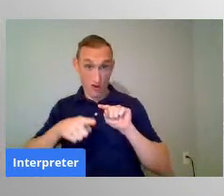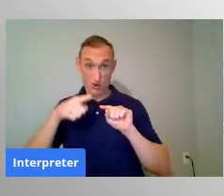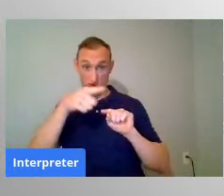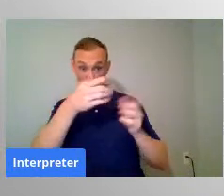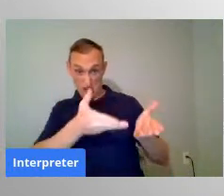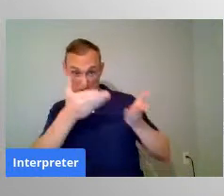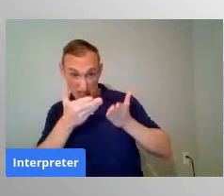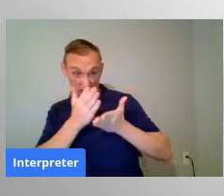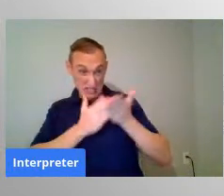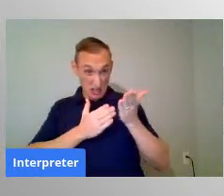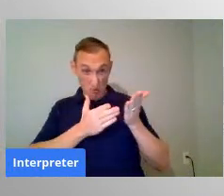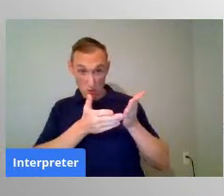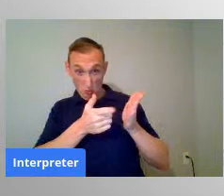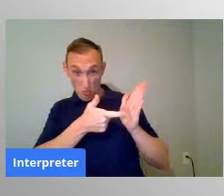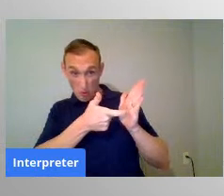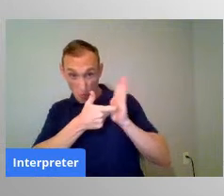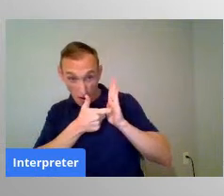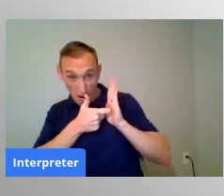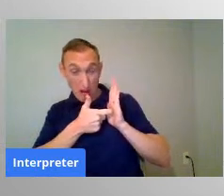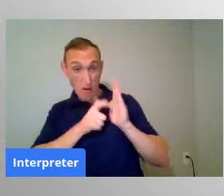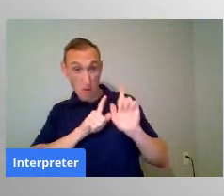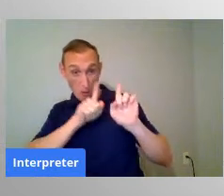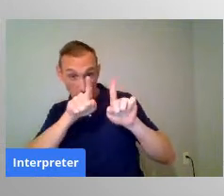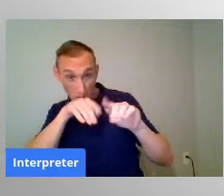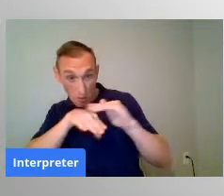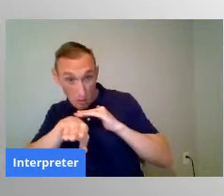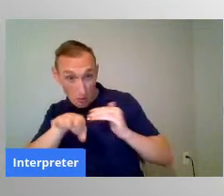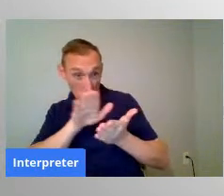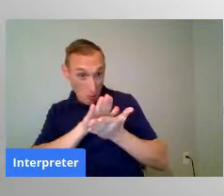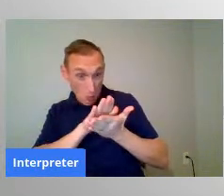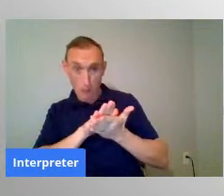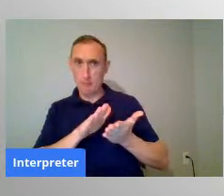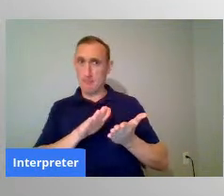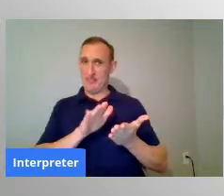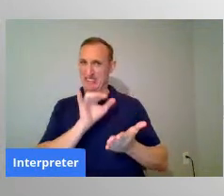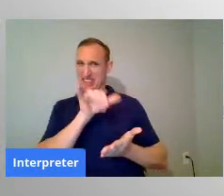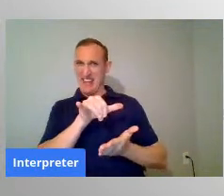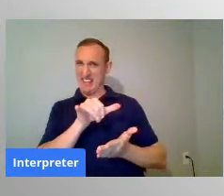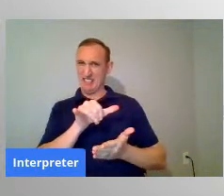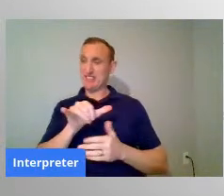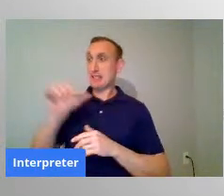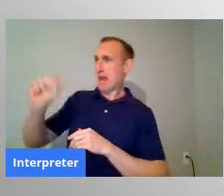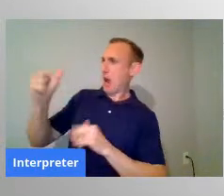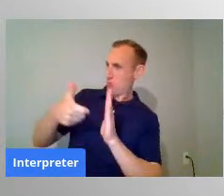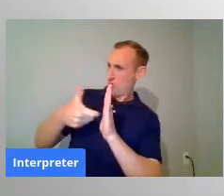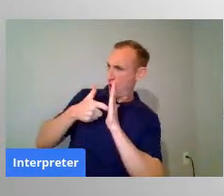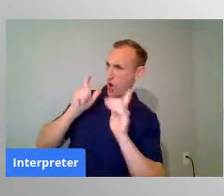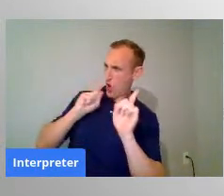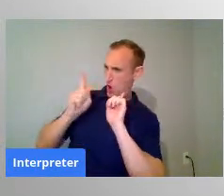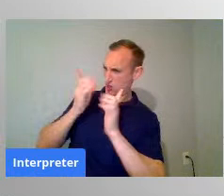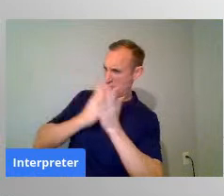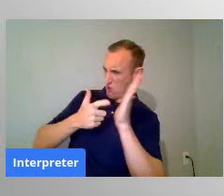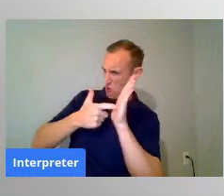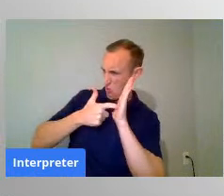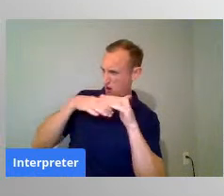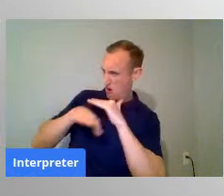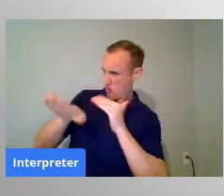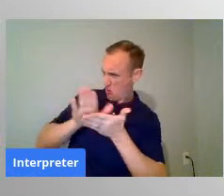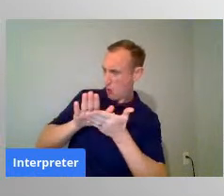in, Required. Yeah, I can't speak to that in this form without having specific detail. Okay.